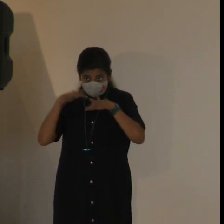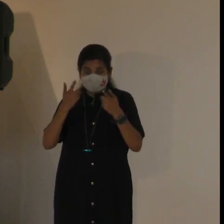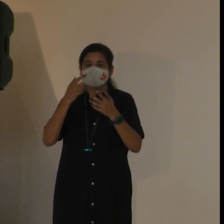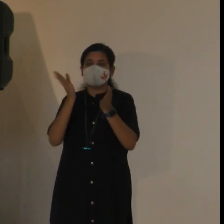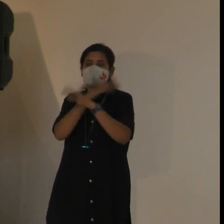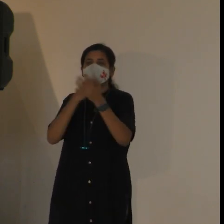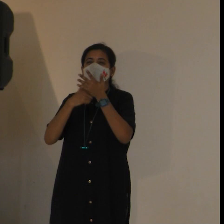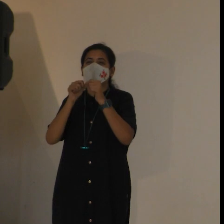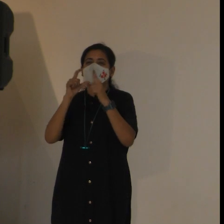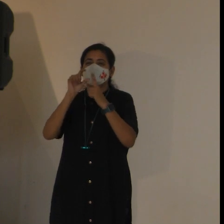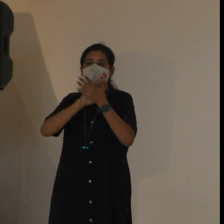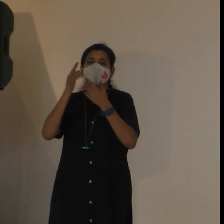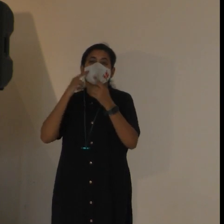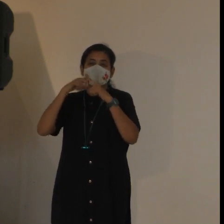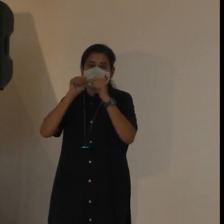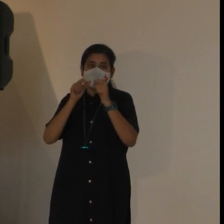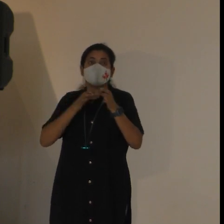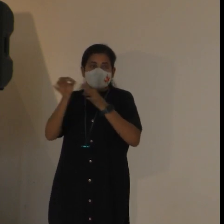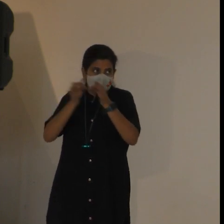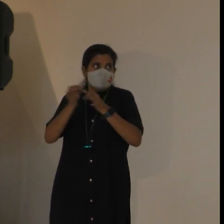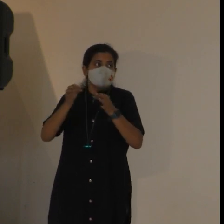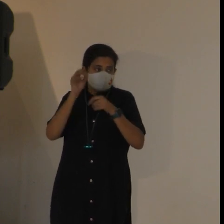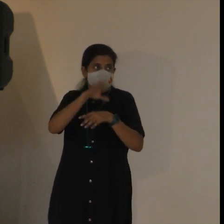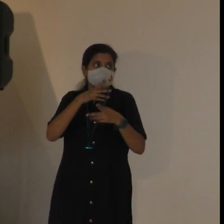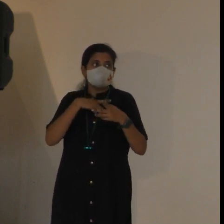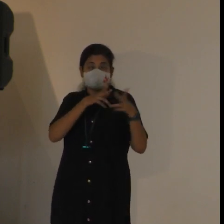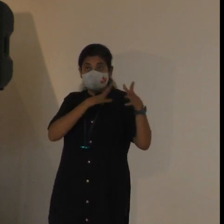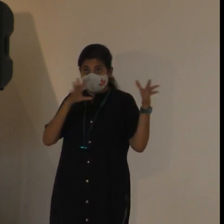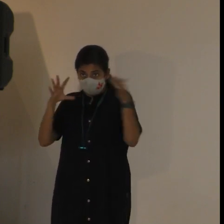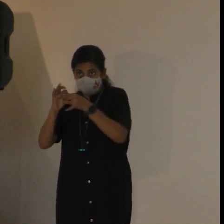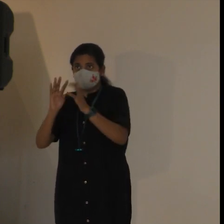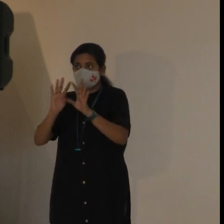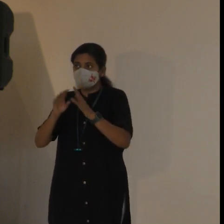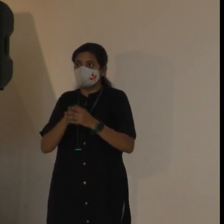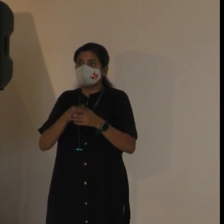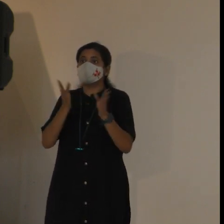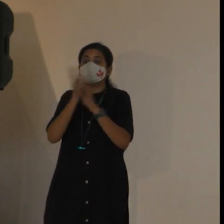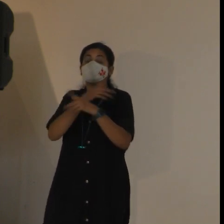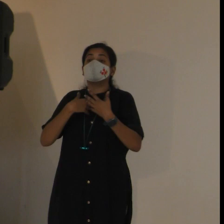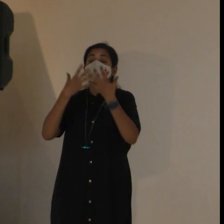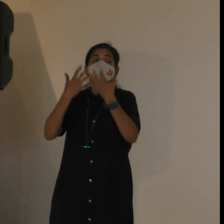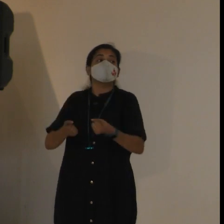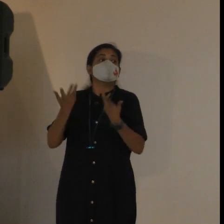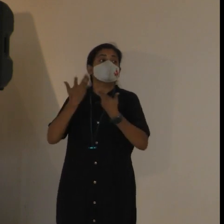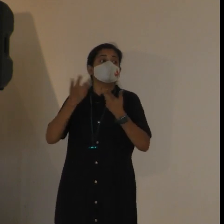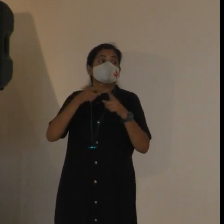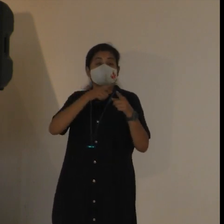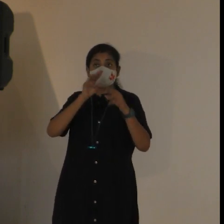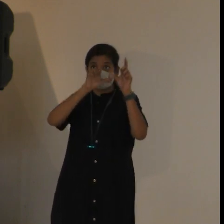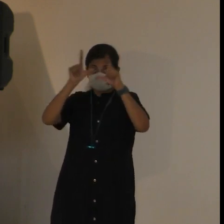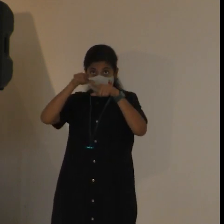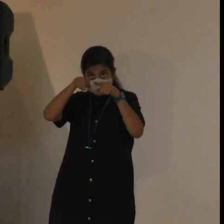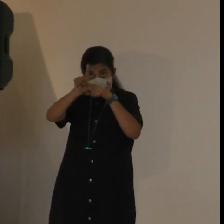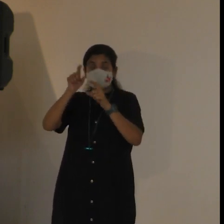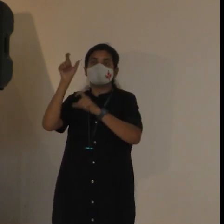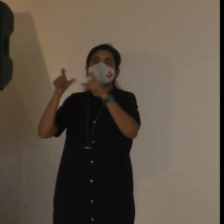will explain in the next part of next panel, so I won't go into that. So that redefined the need for the museum itself to engage